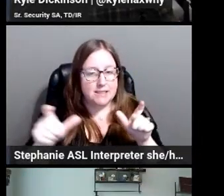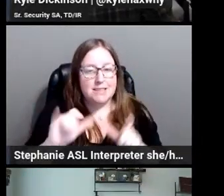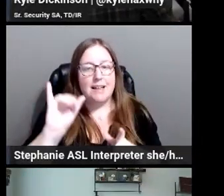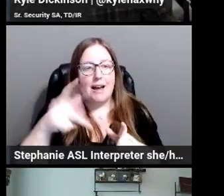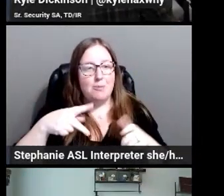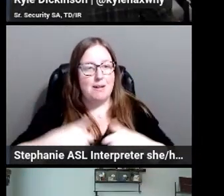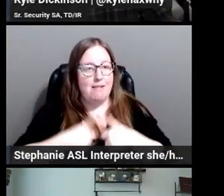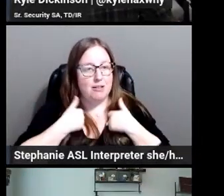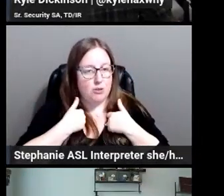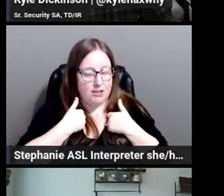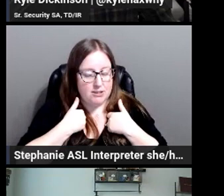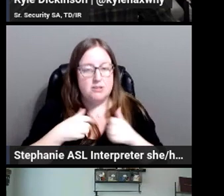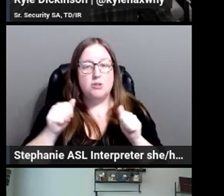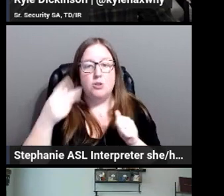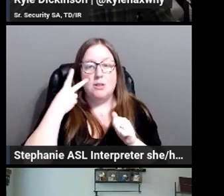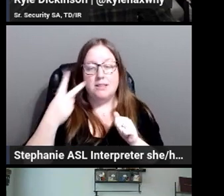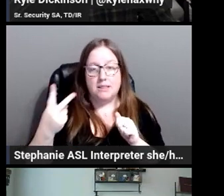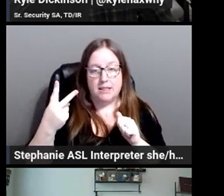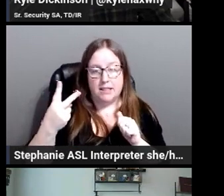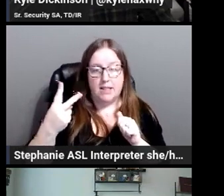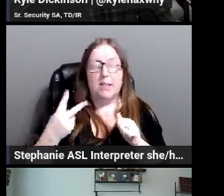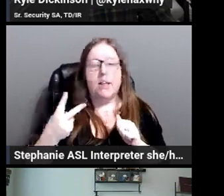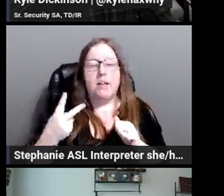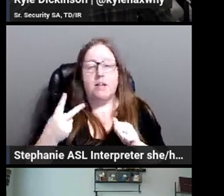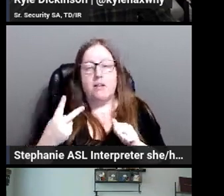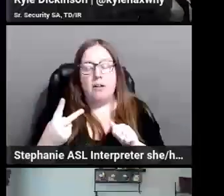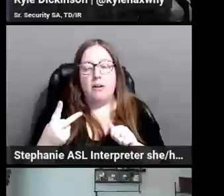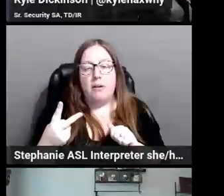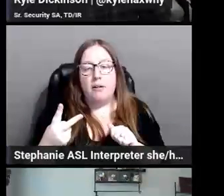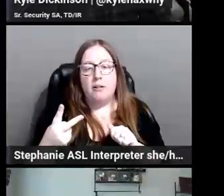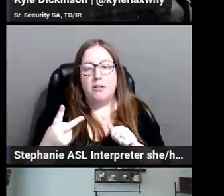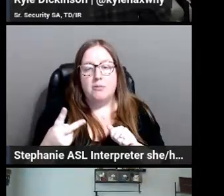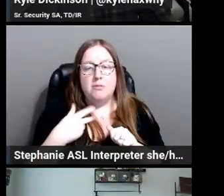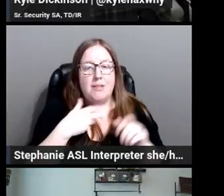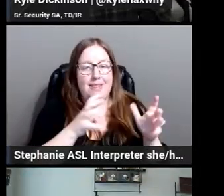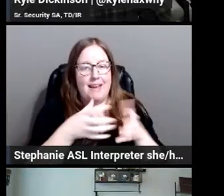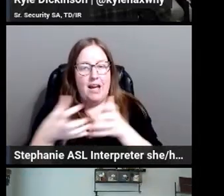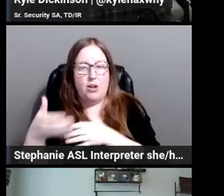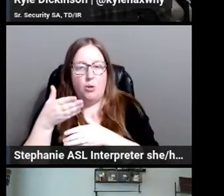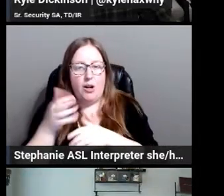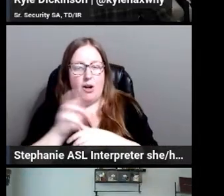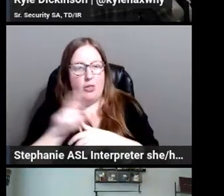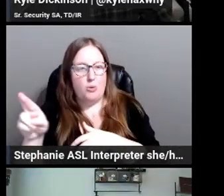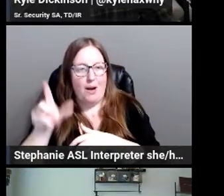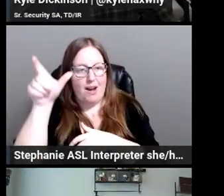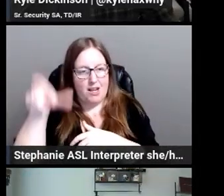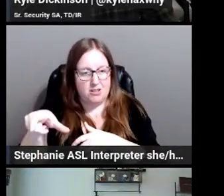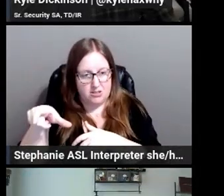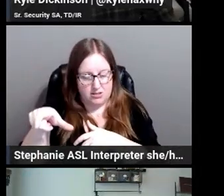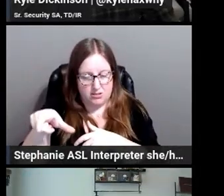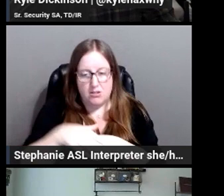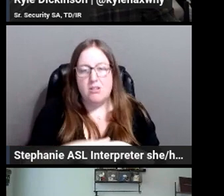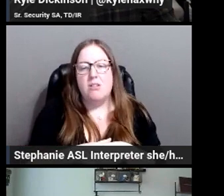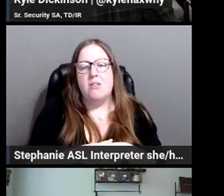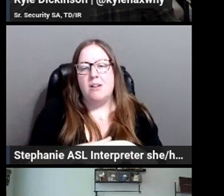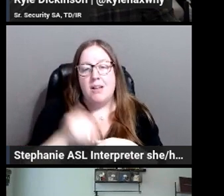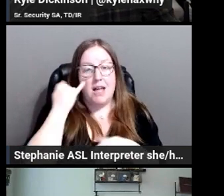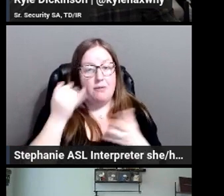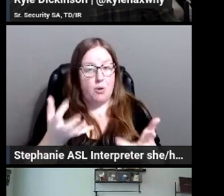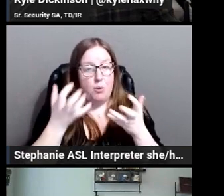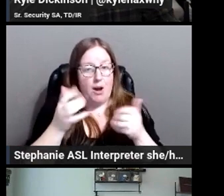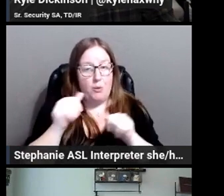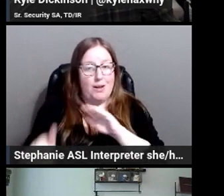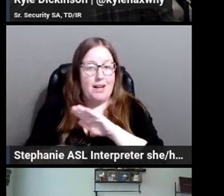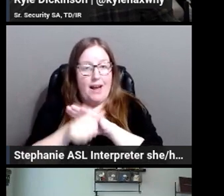address. You can see they've kind of over here in this right column. And we can also, if we want to, pivot from